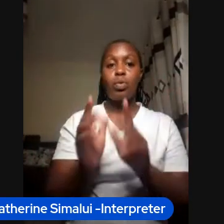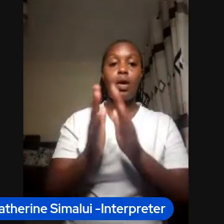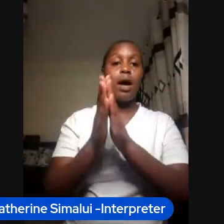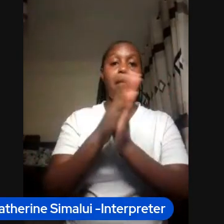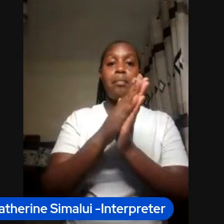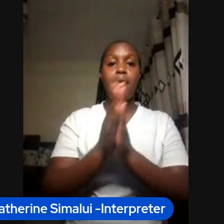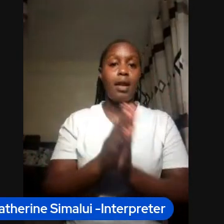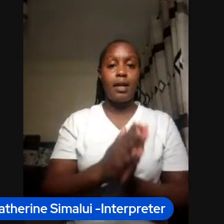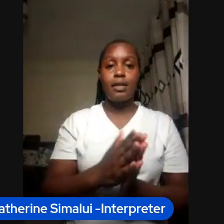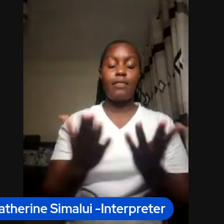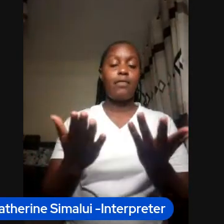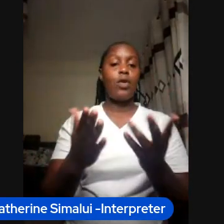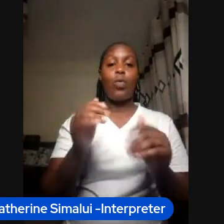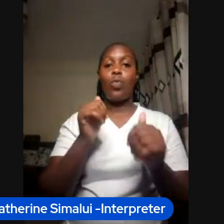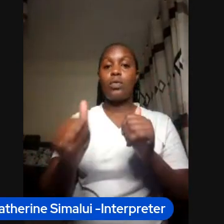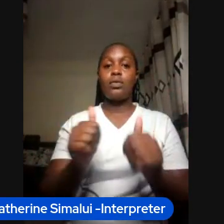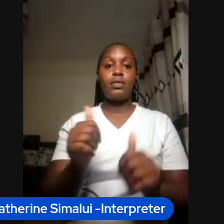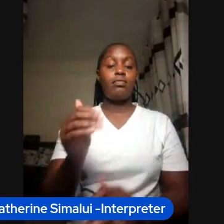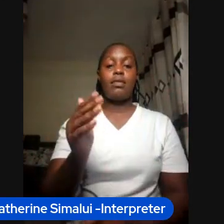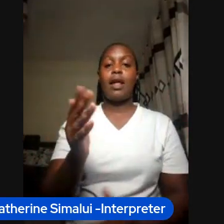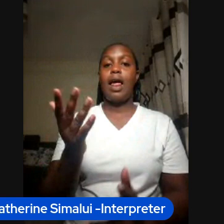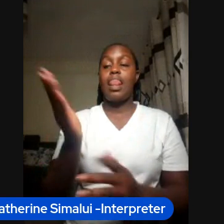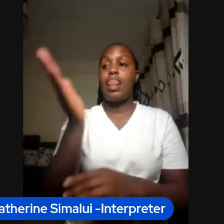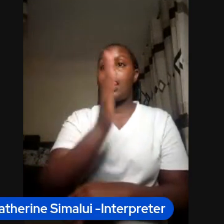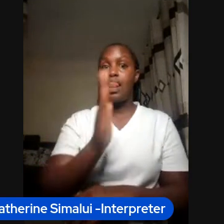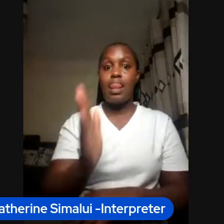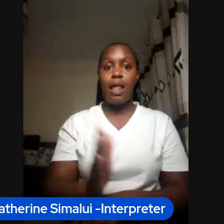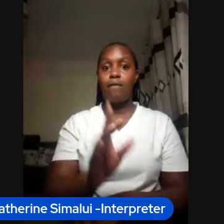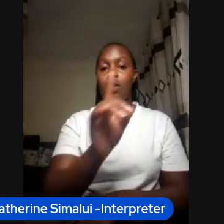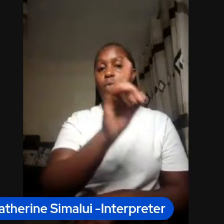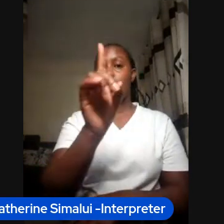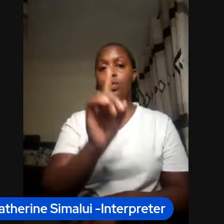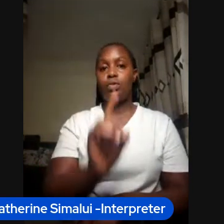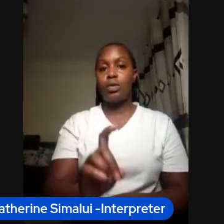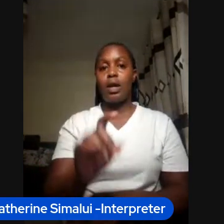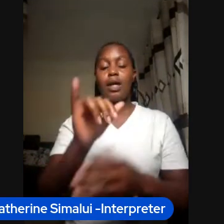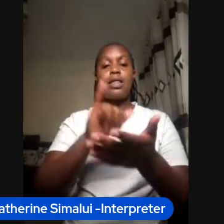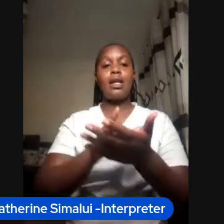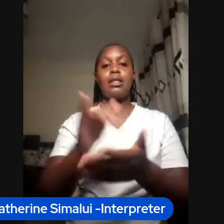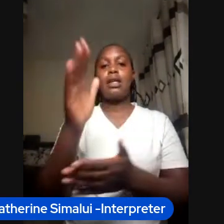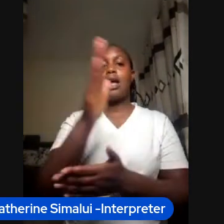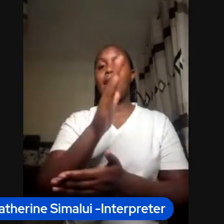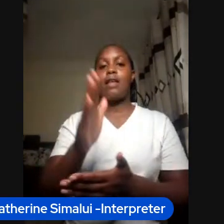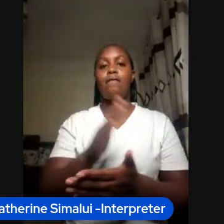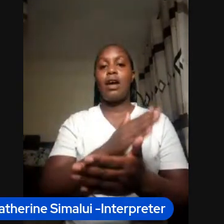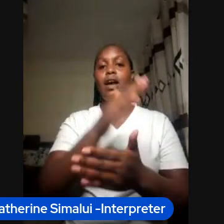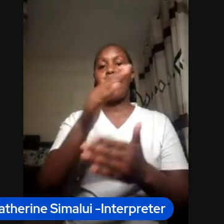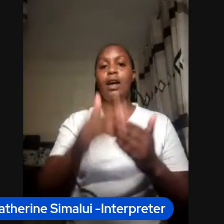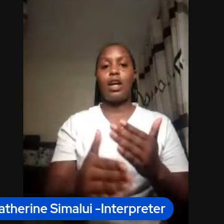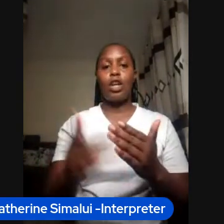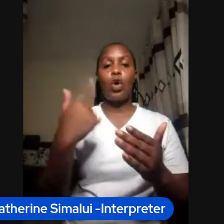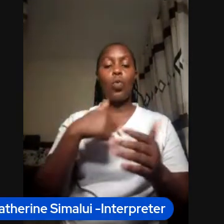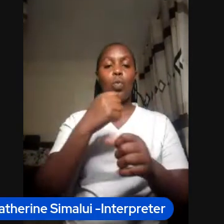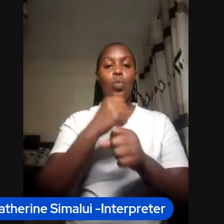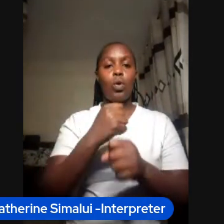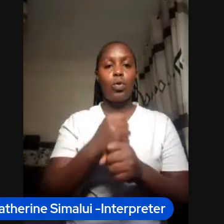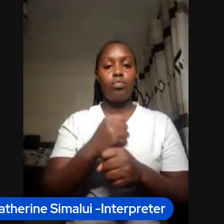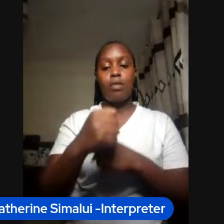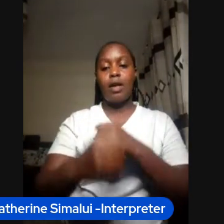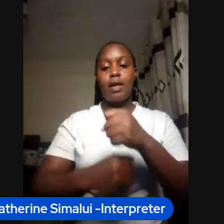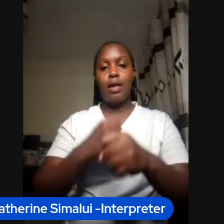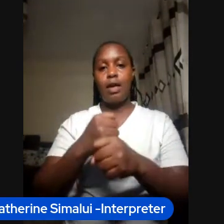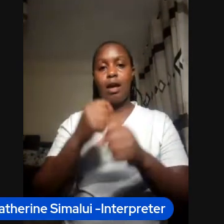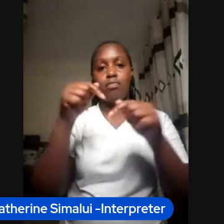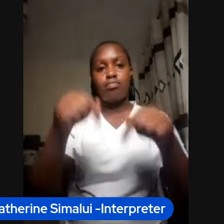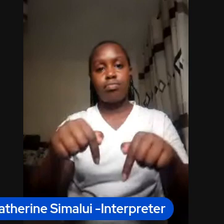never challenge them. It is an ever-ending cycle. We do this year, and then we wait again for